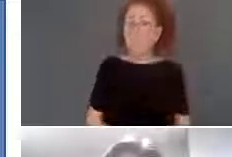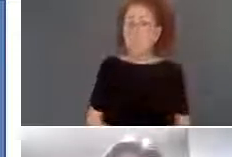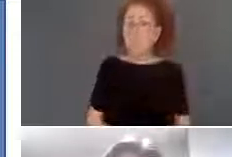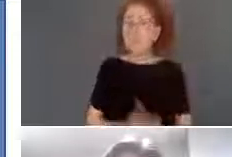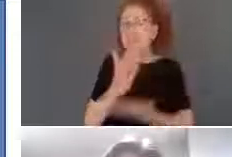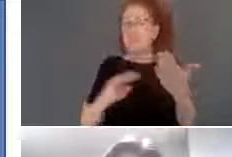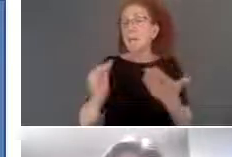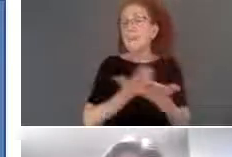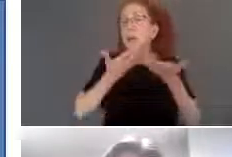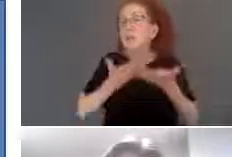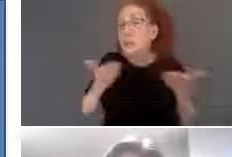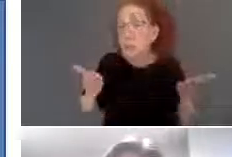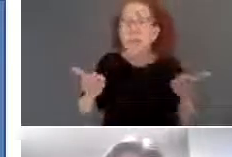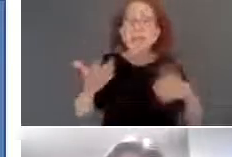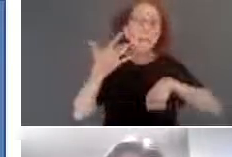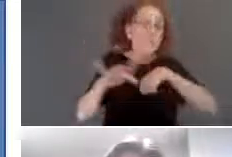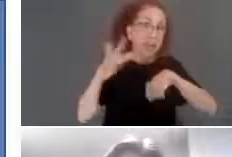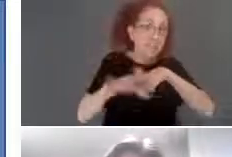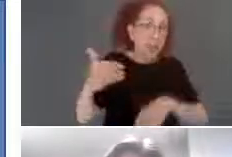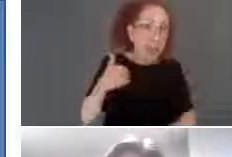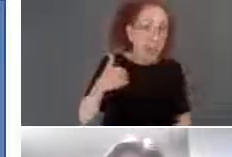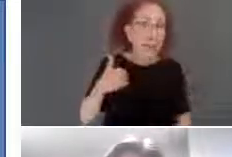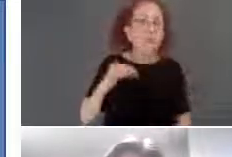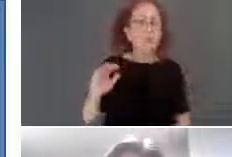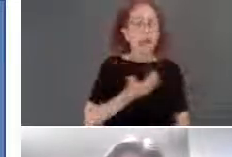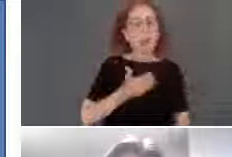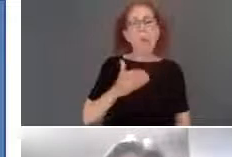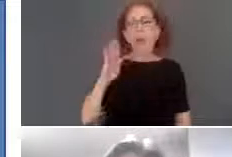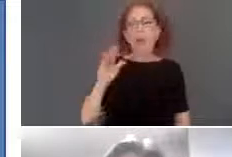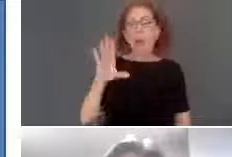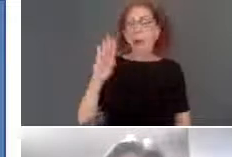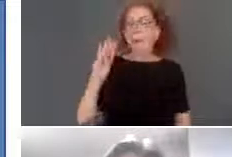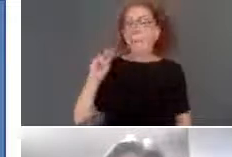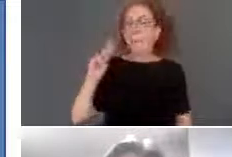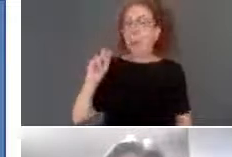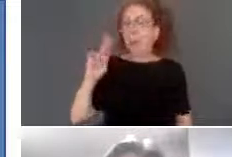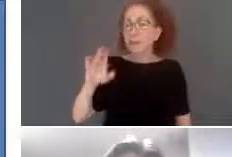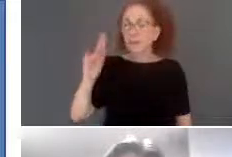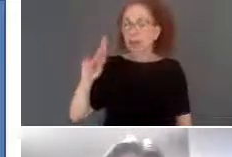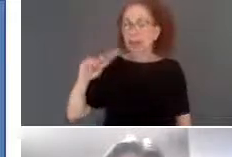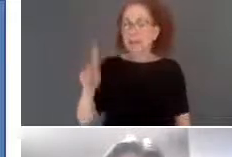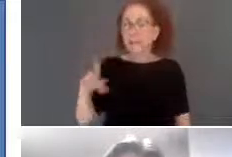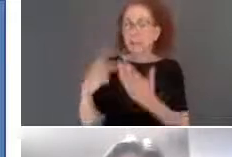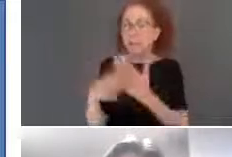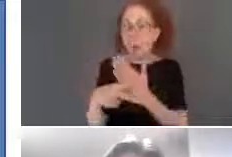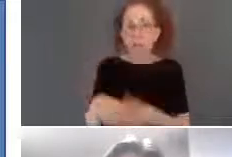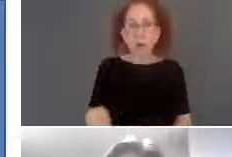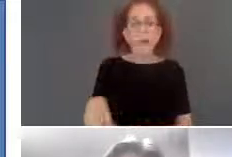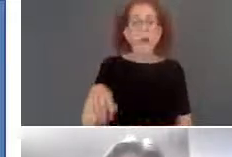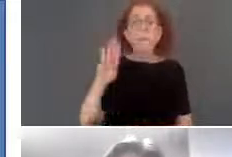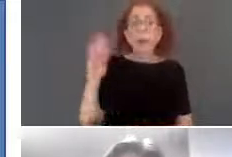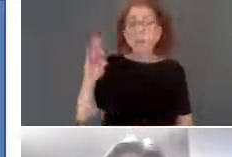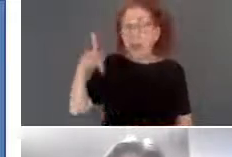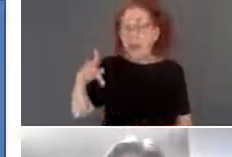our resources that we have available through our Bounce Back Philly program, our Bounce Back Philly newsletter,